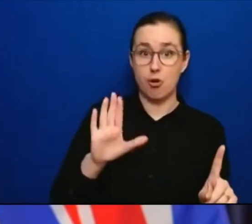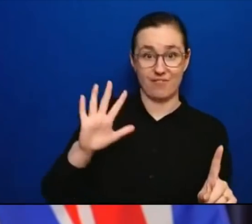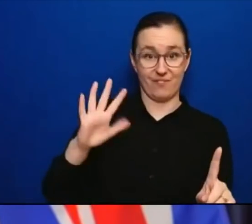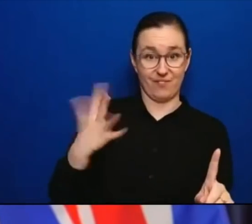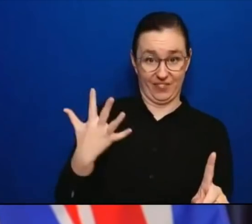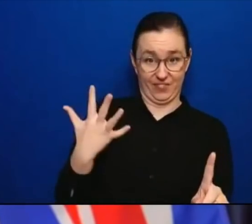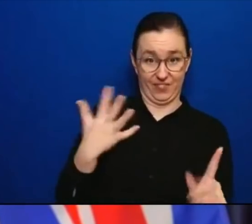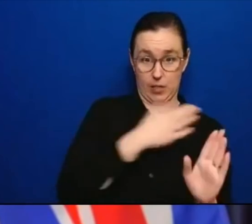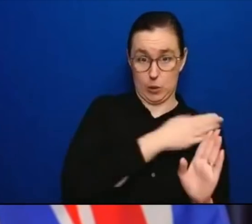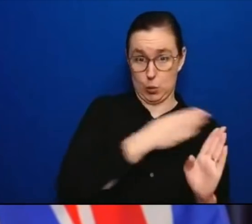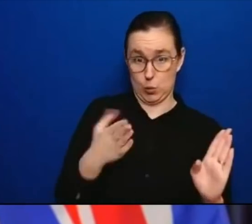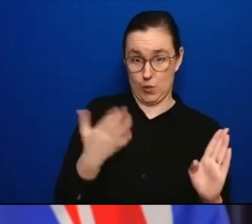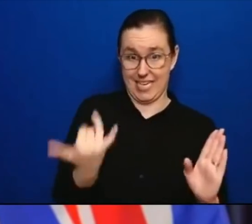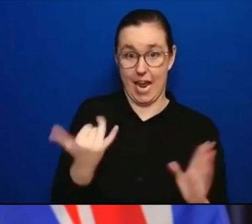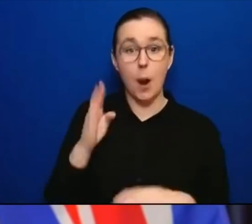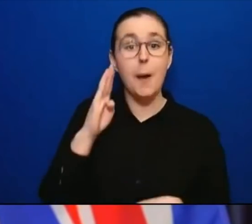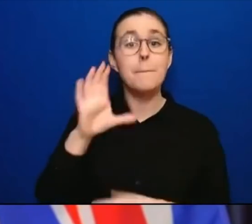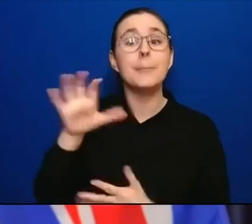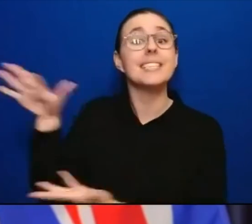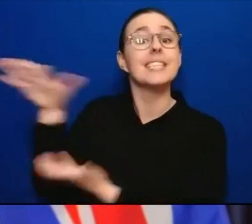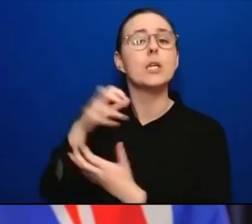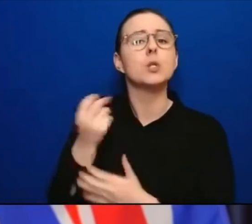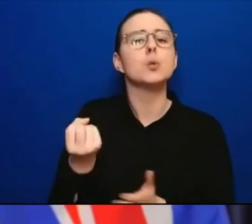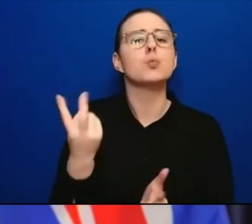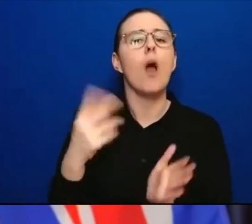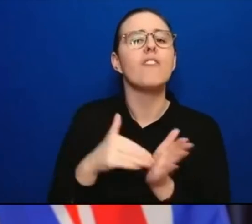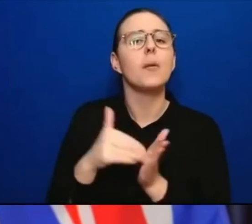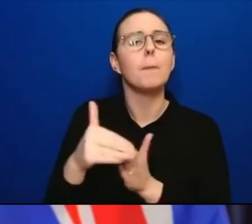5th, 2022, BC had received